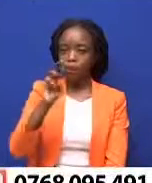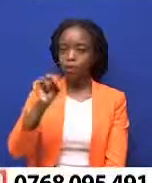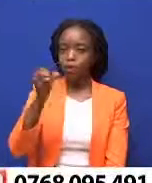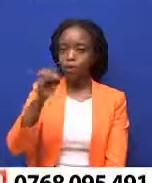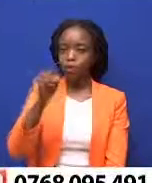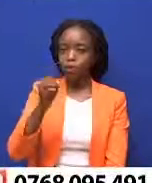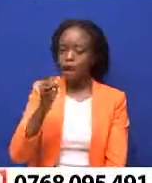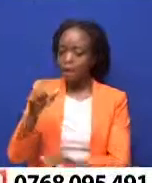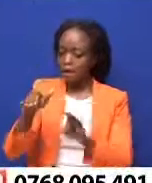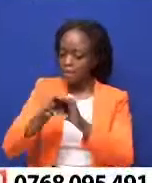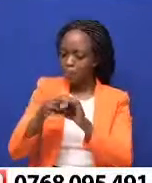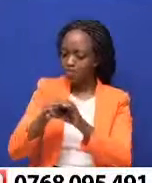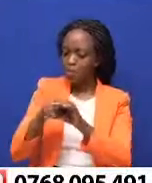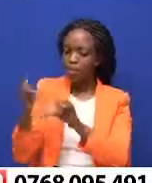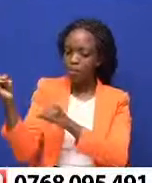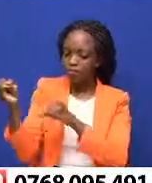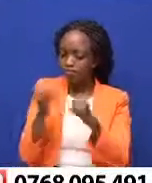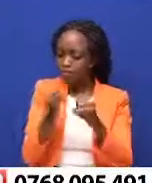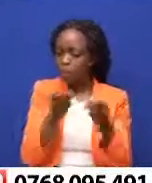meeting?